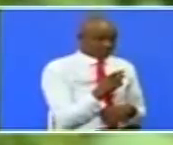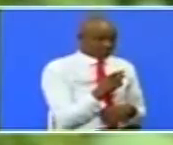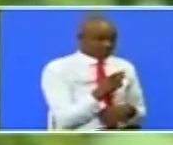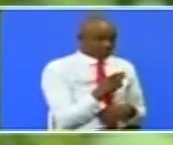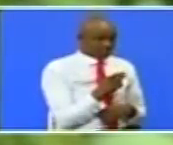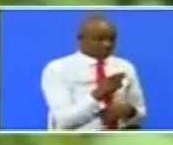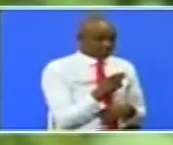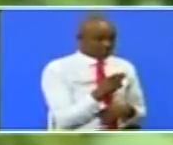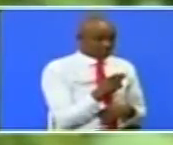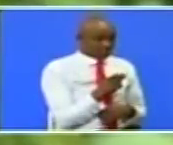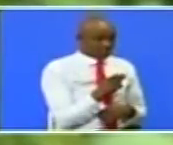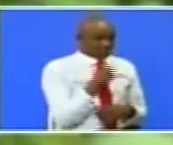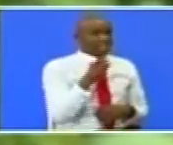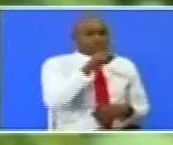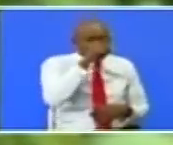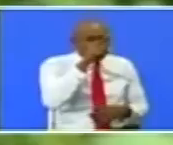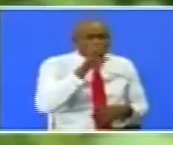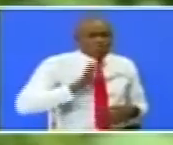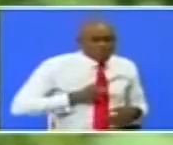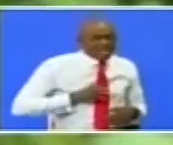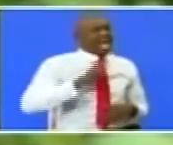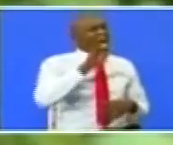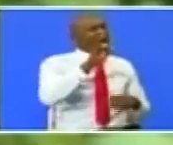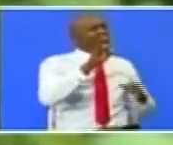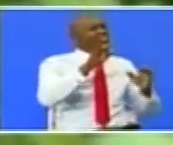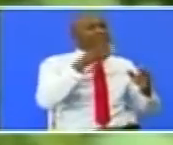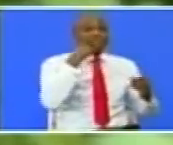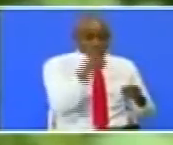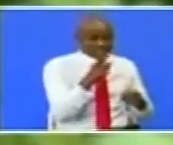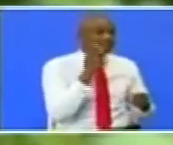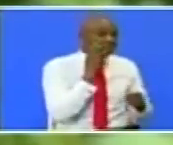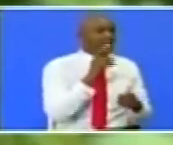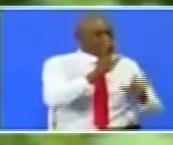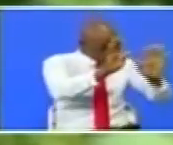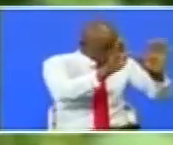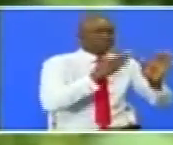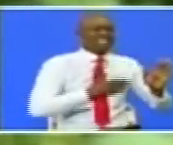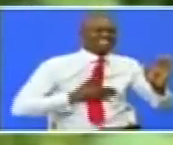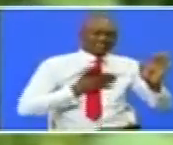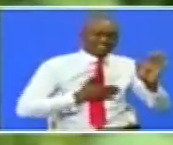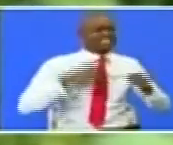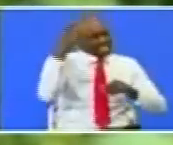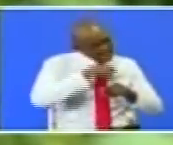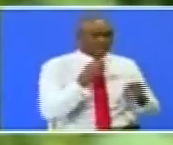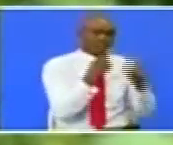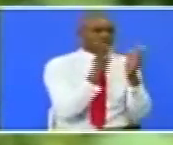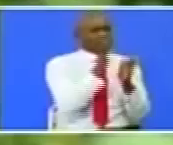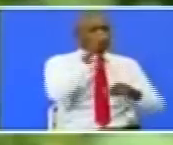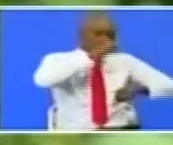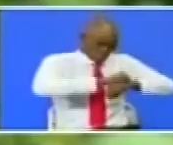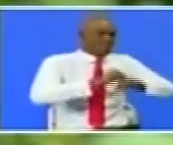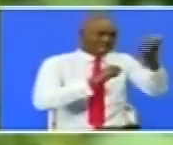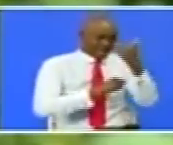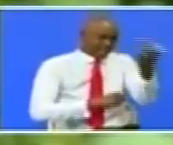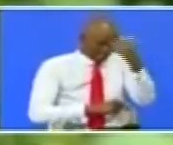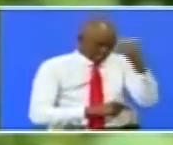And, oh, Mama Elijah, in fact, if you don't mind, please, come, let's have a small meeting first tomorrow